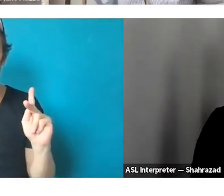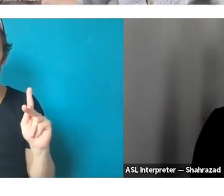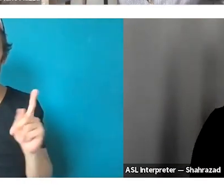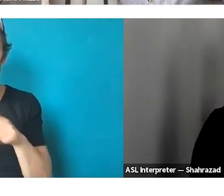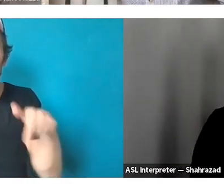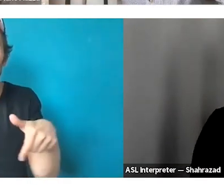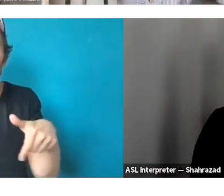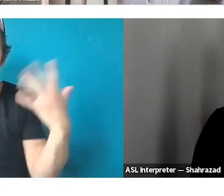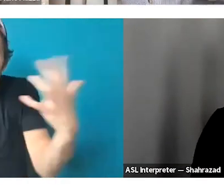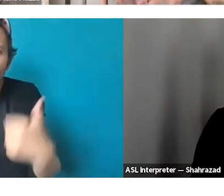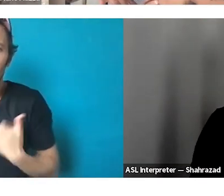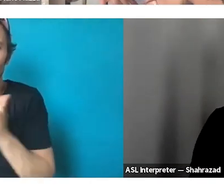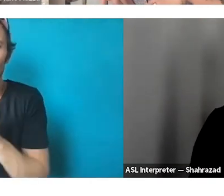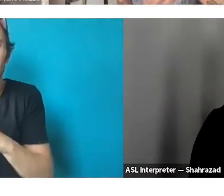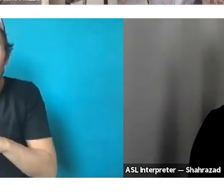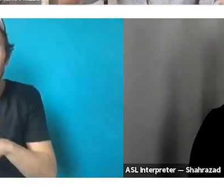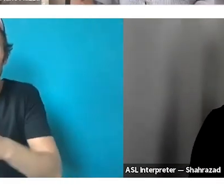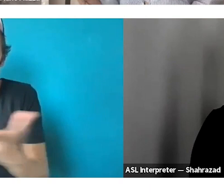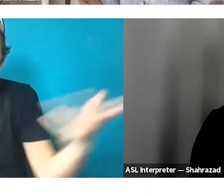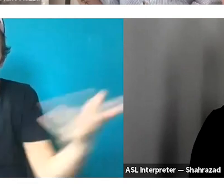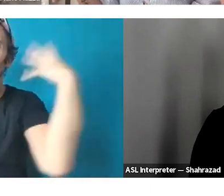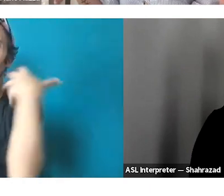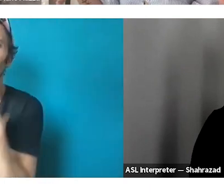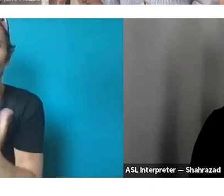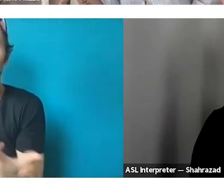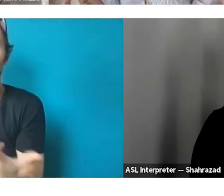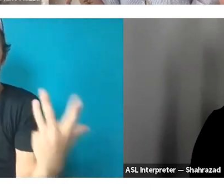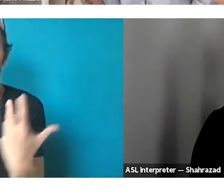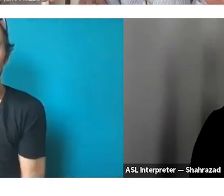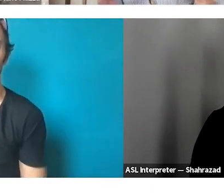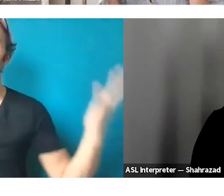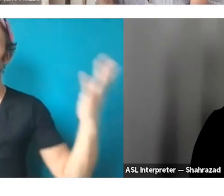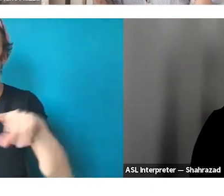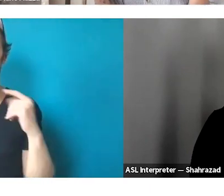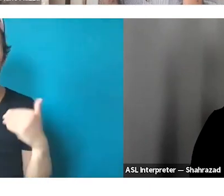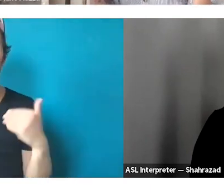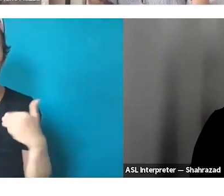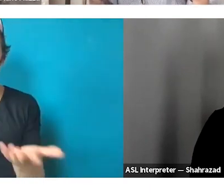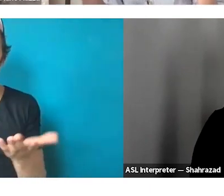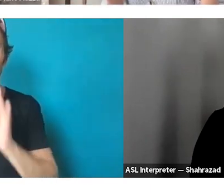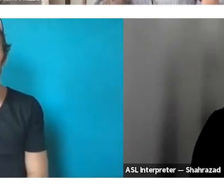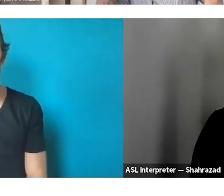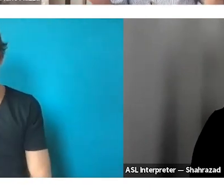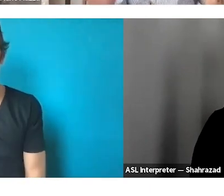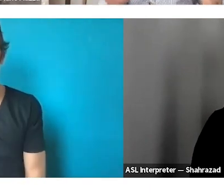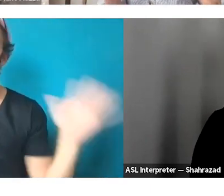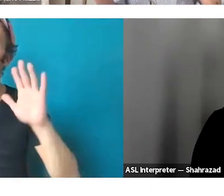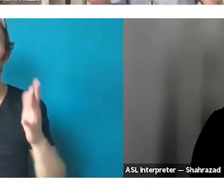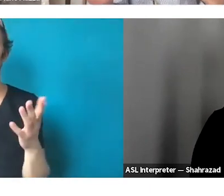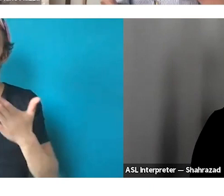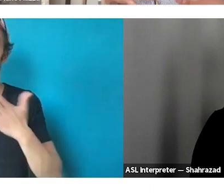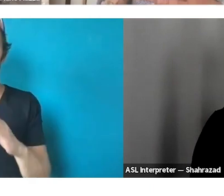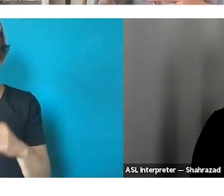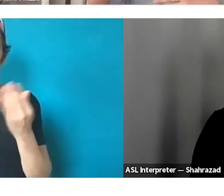do we actually bring the nature in? Because it's crazy to think cities are going to go away, right? Like I don't want to say the statistic because I don't know it off